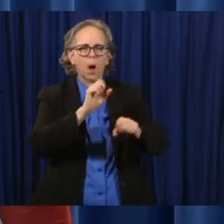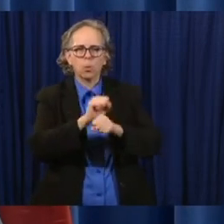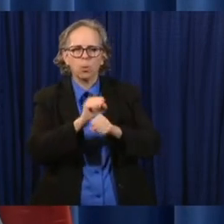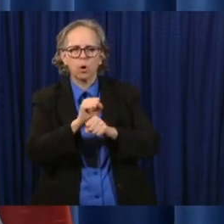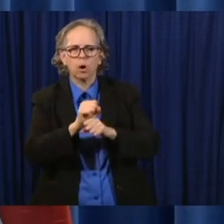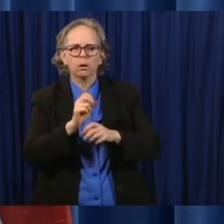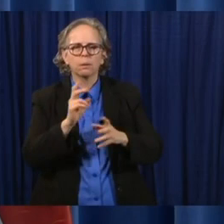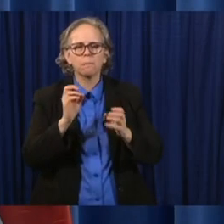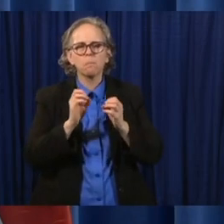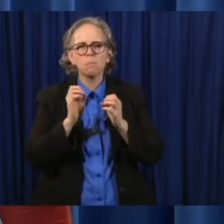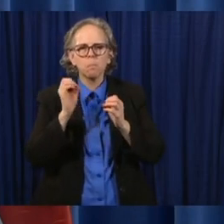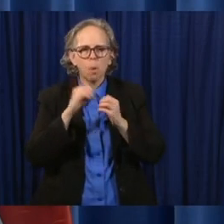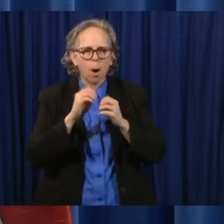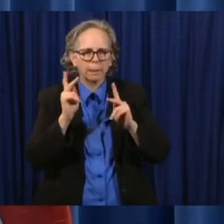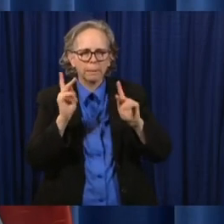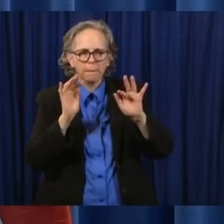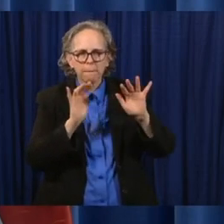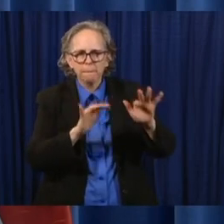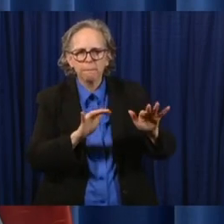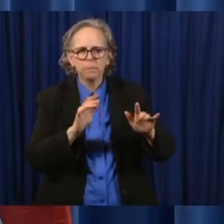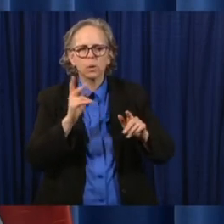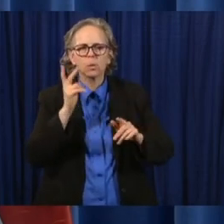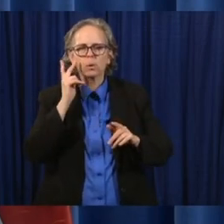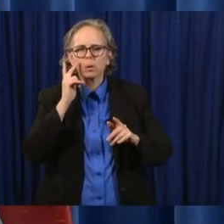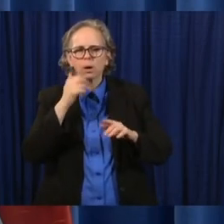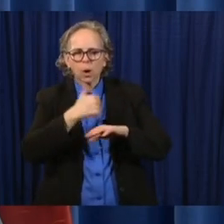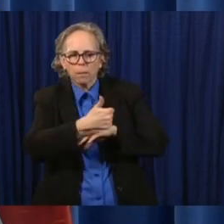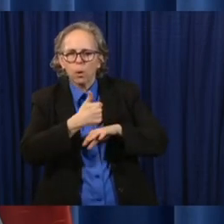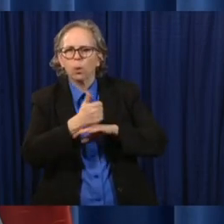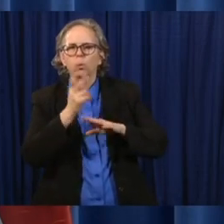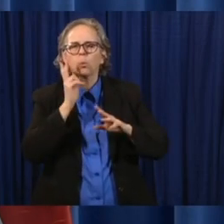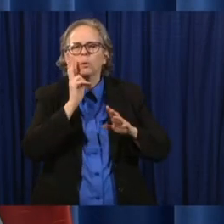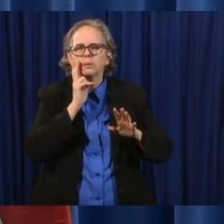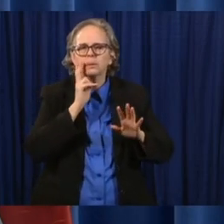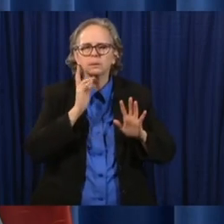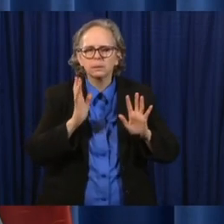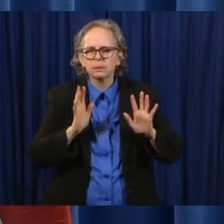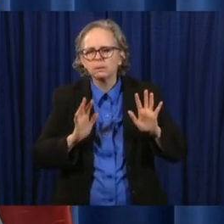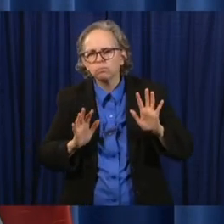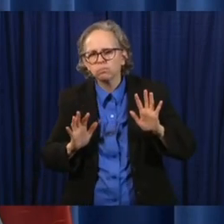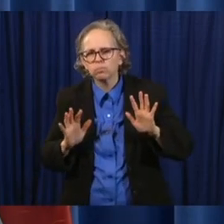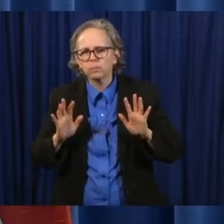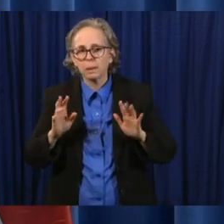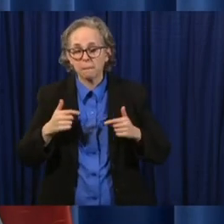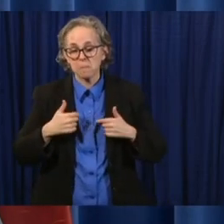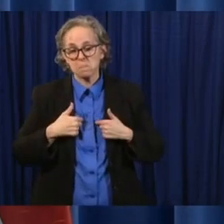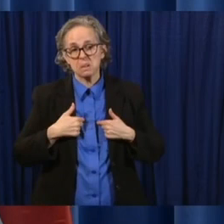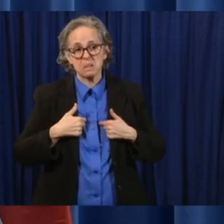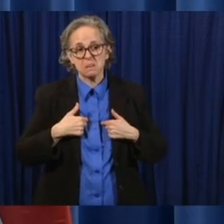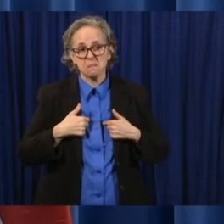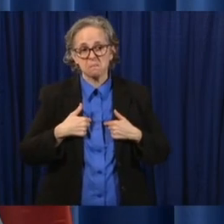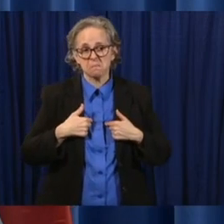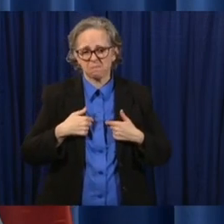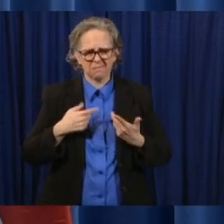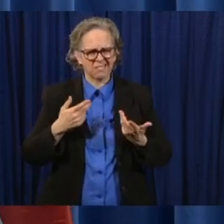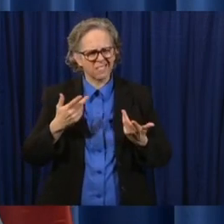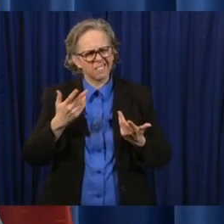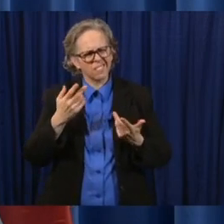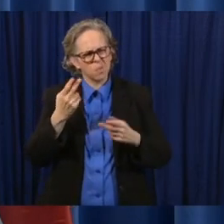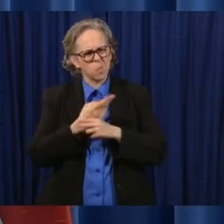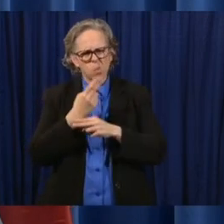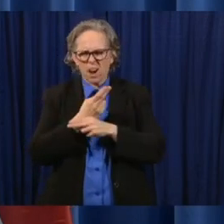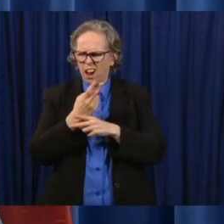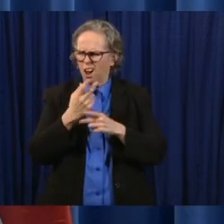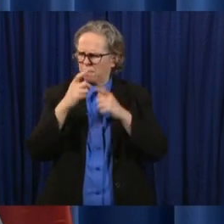be out going to and from work. It just makes sense that anybody who is out in public to wear a mask. It